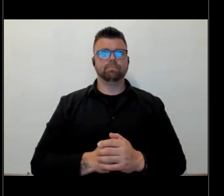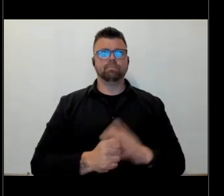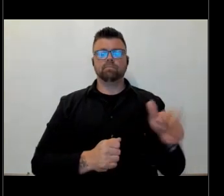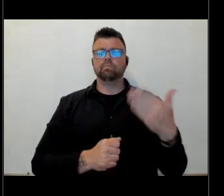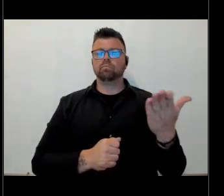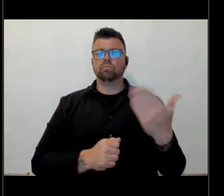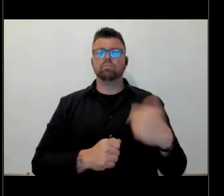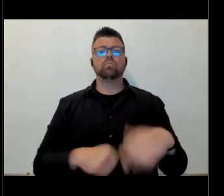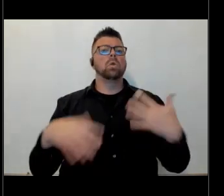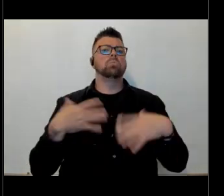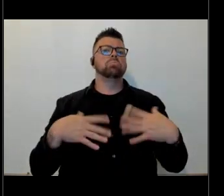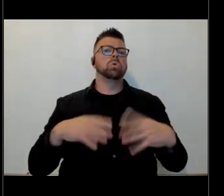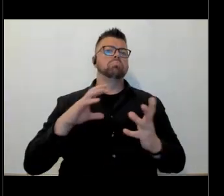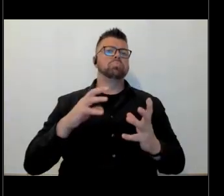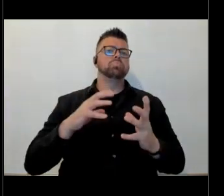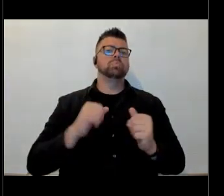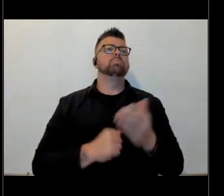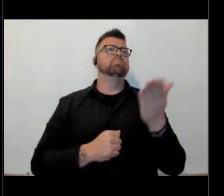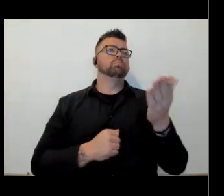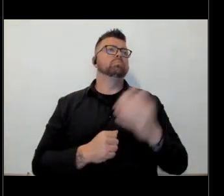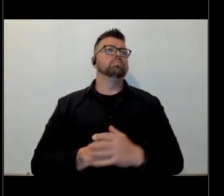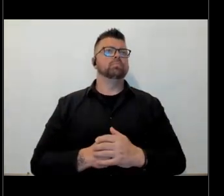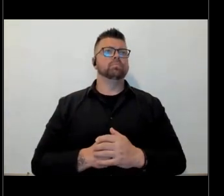Laundry facilities.